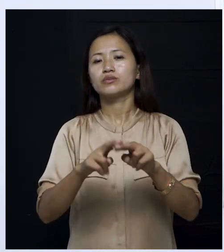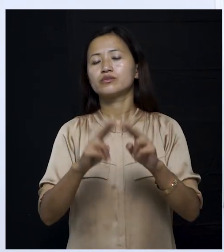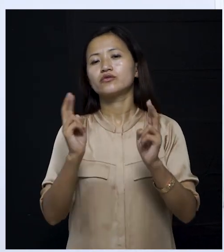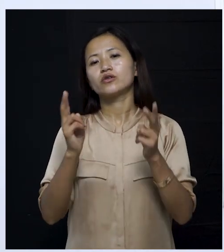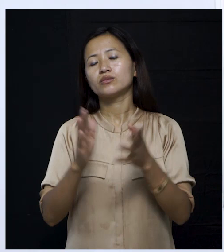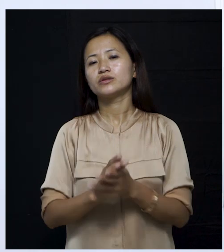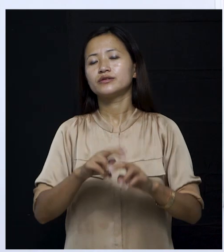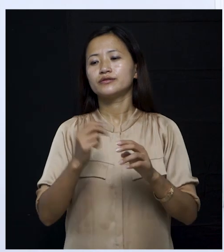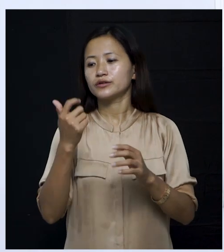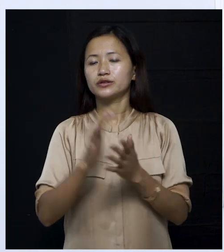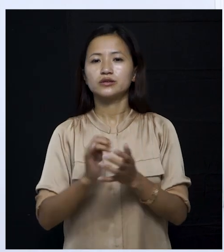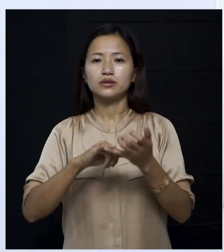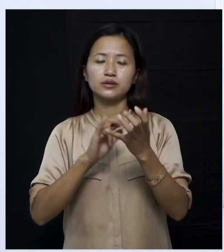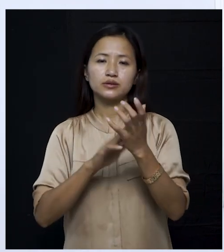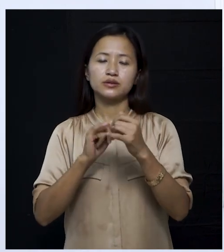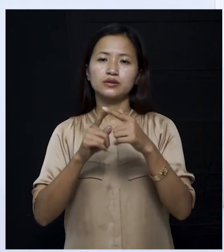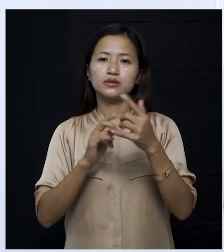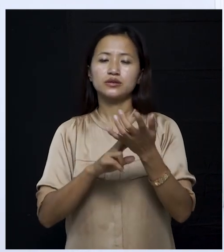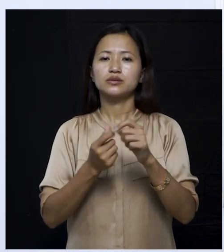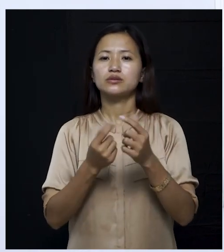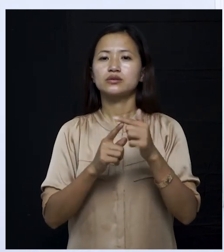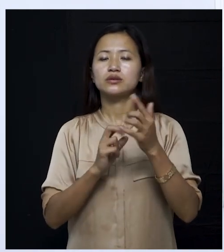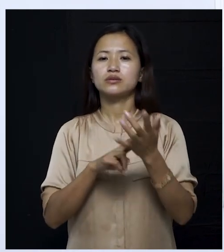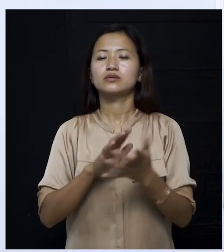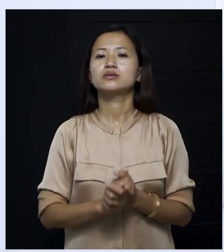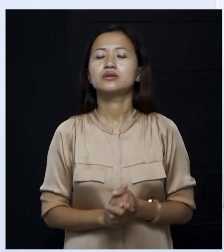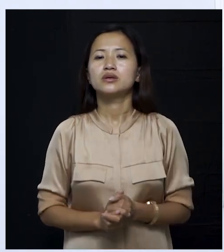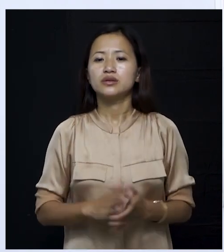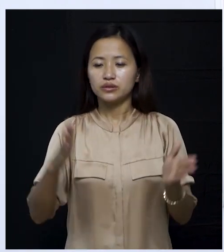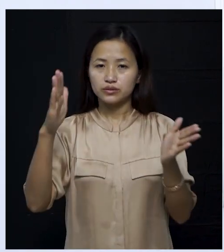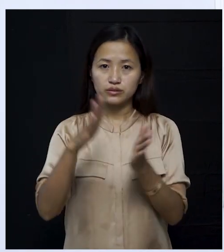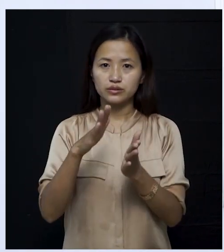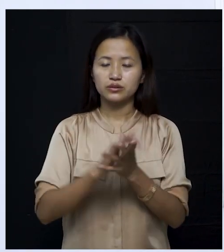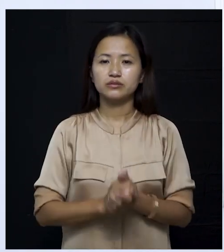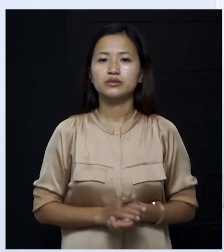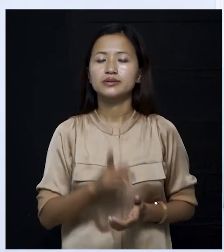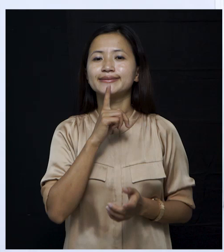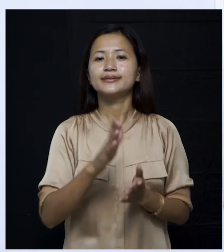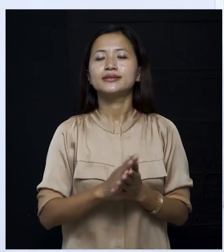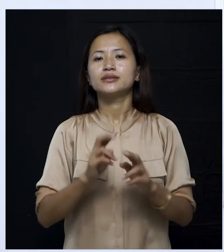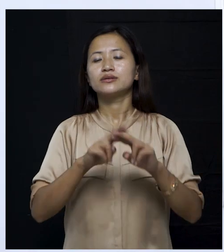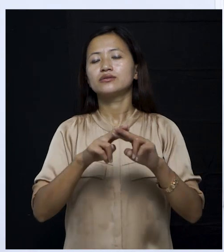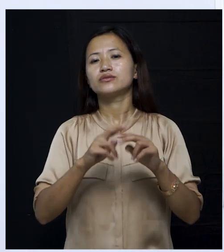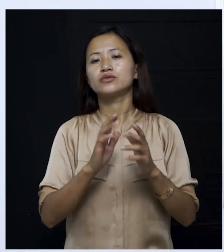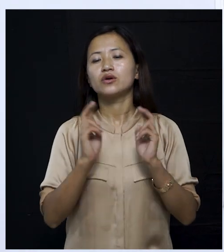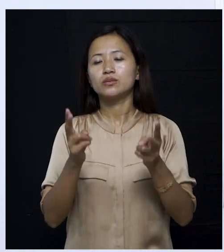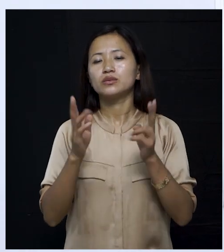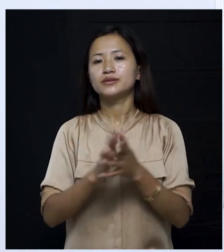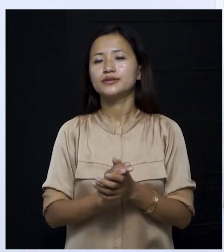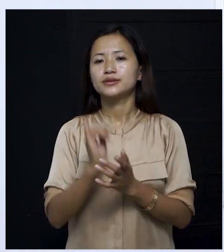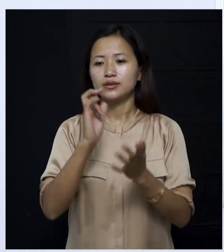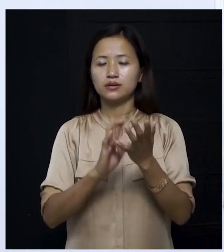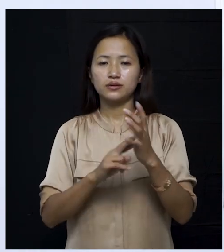financial institution. Okay, then coming in short, you can say formal financial